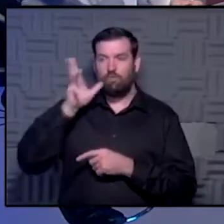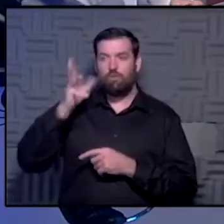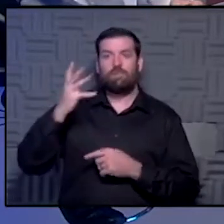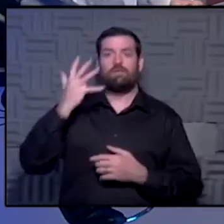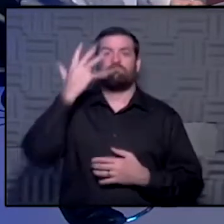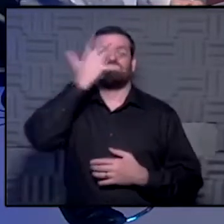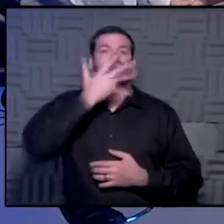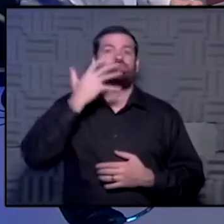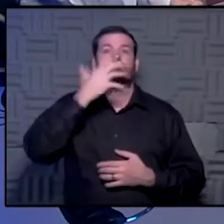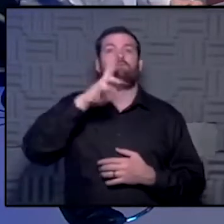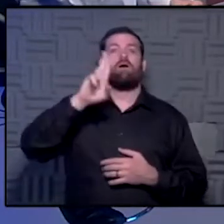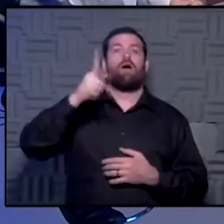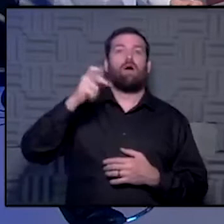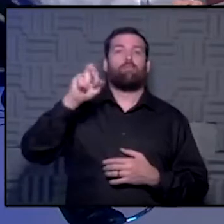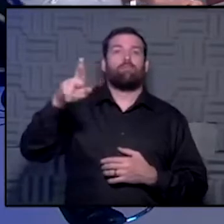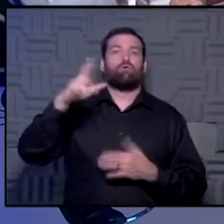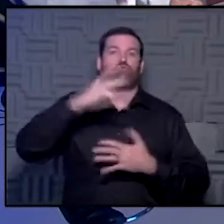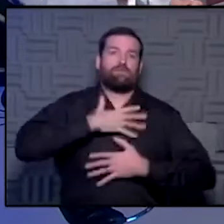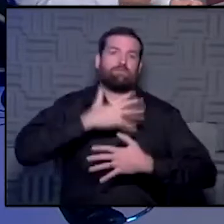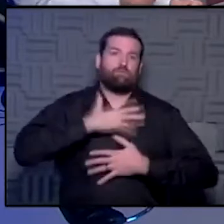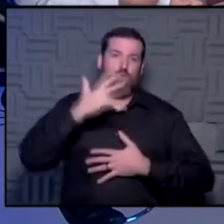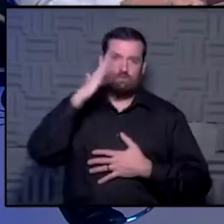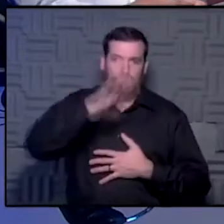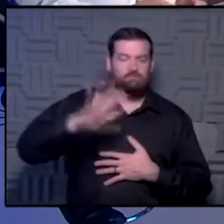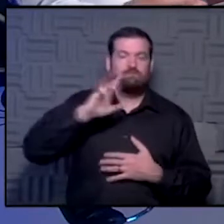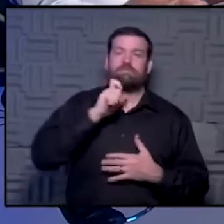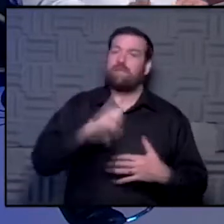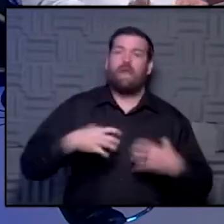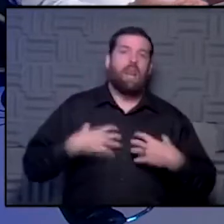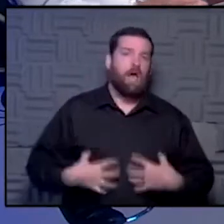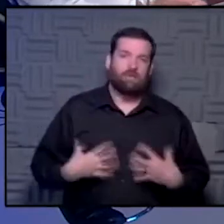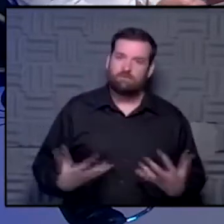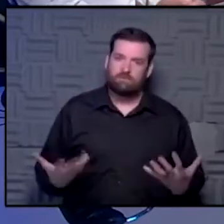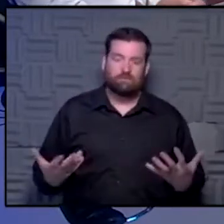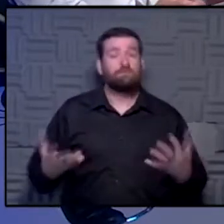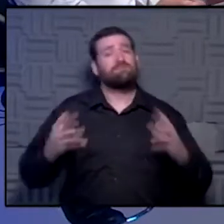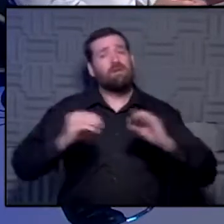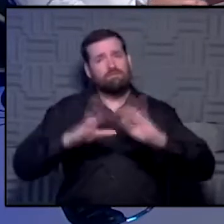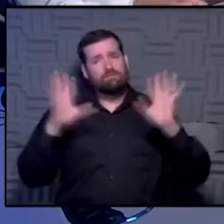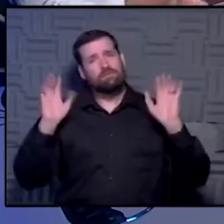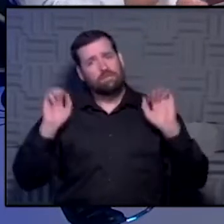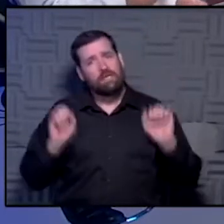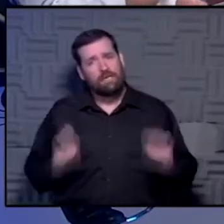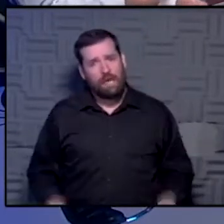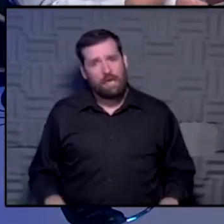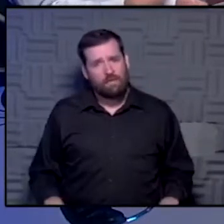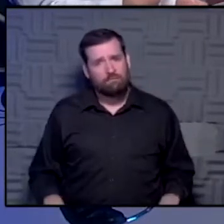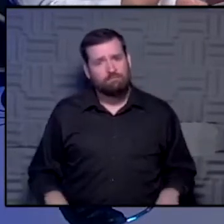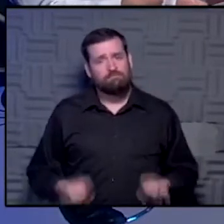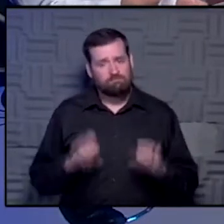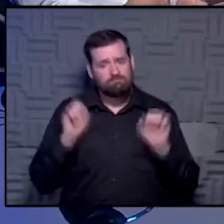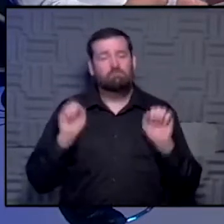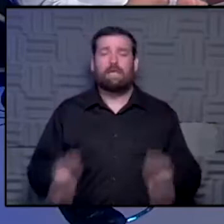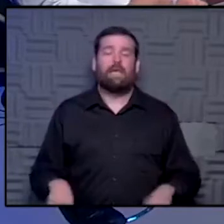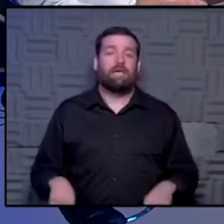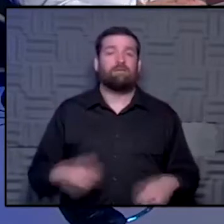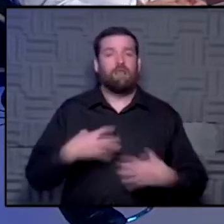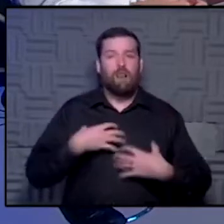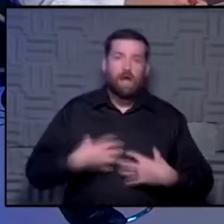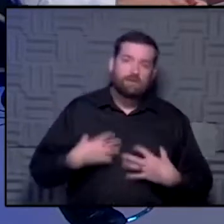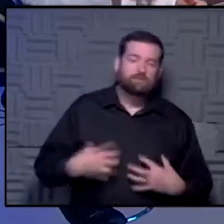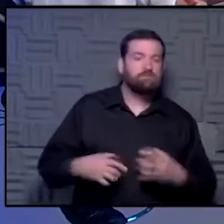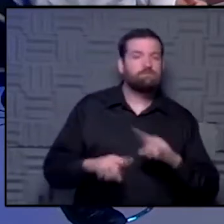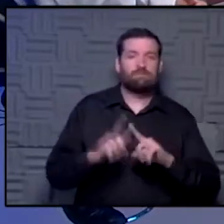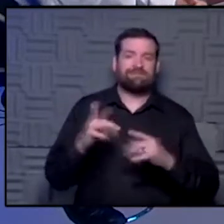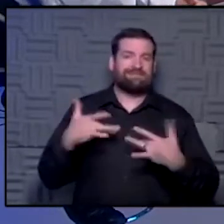respiratory tract is where the infection's going to set in rather than down in your lower. Obviously, it can set in the lower respiratory tract in your lungs,